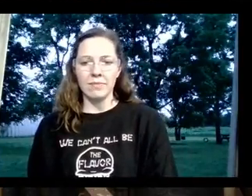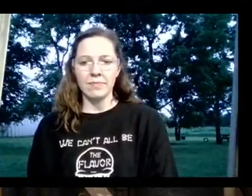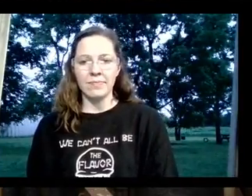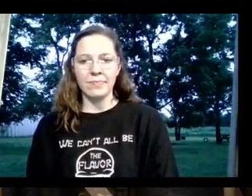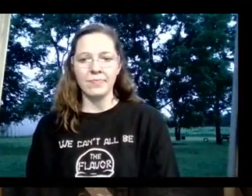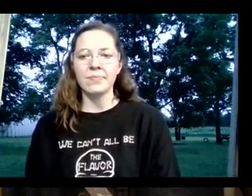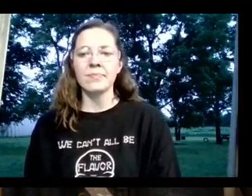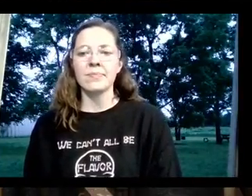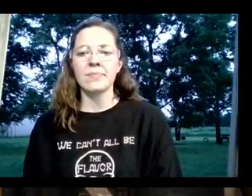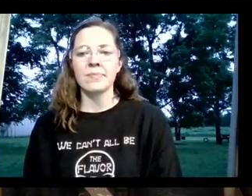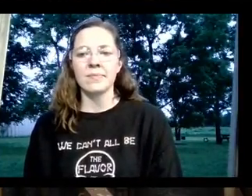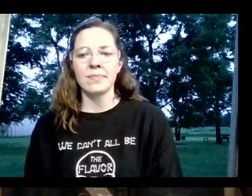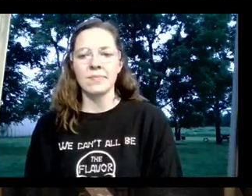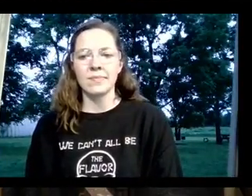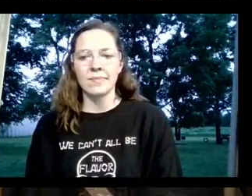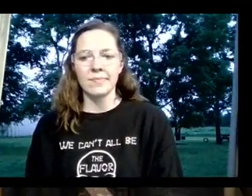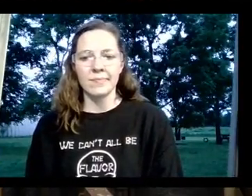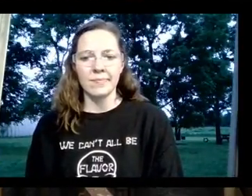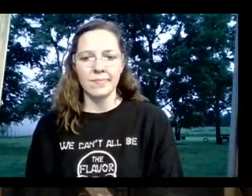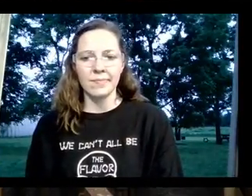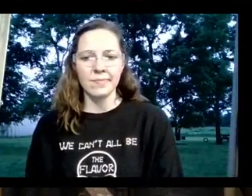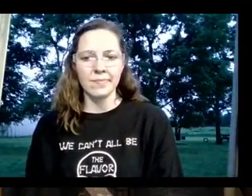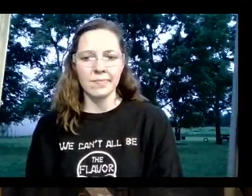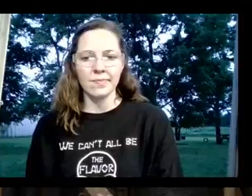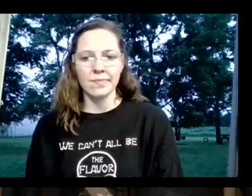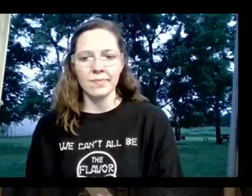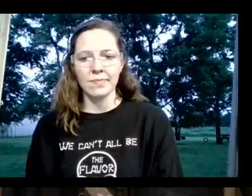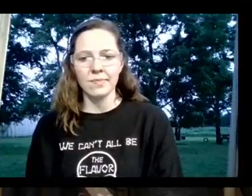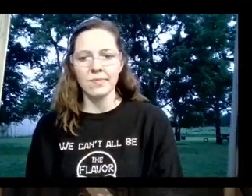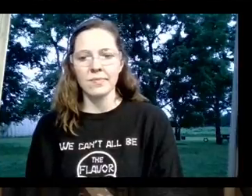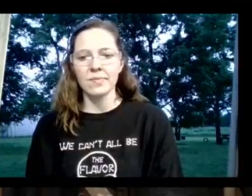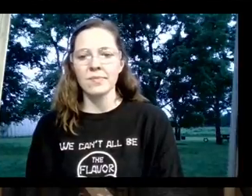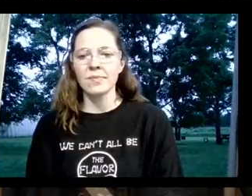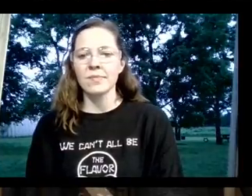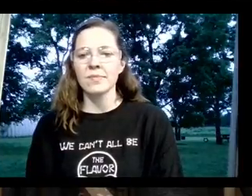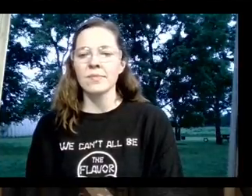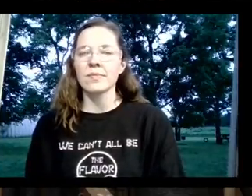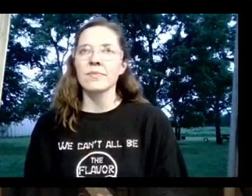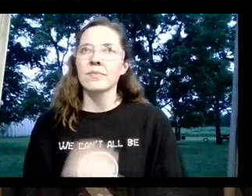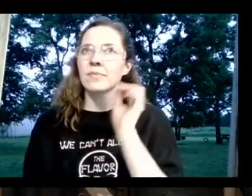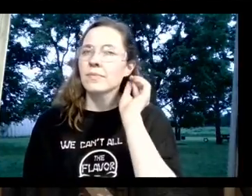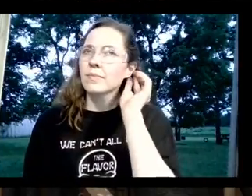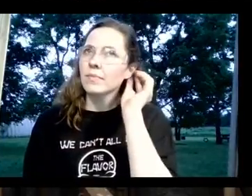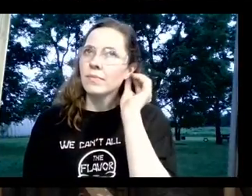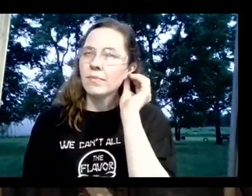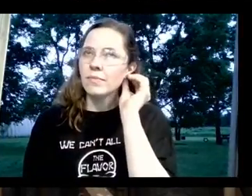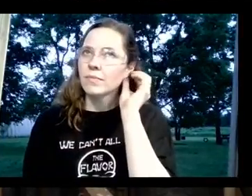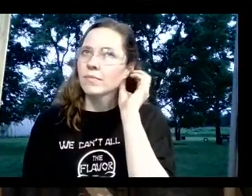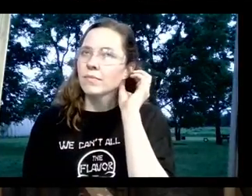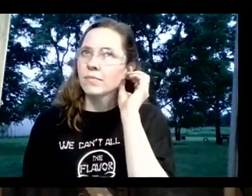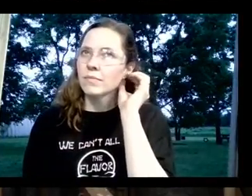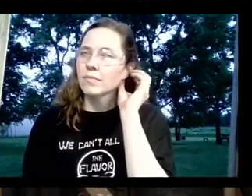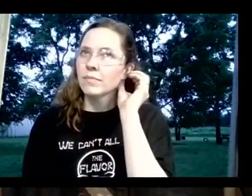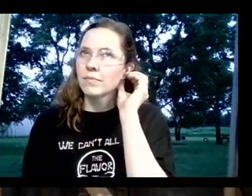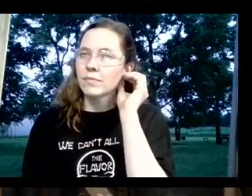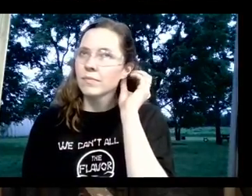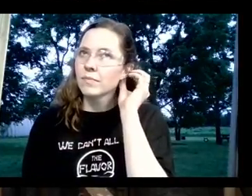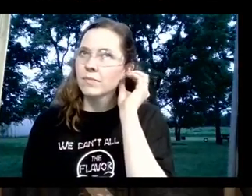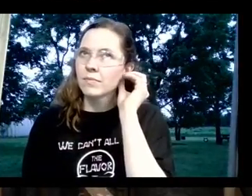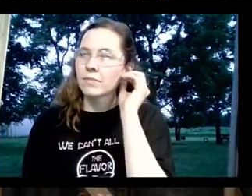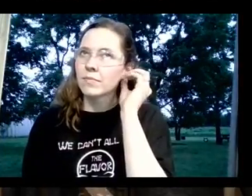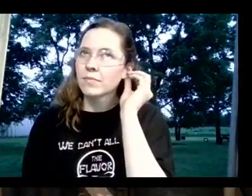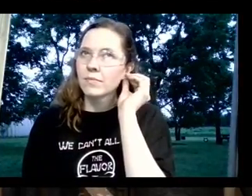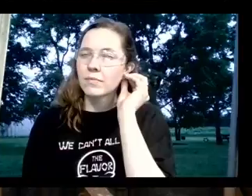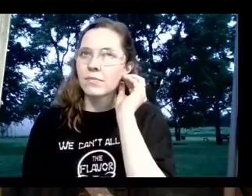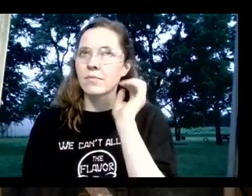it? Yes, you can. Now, yes and no. So that's a blanket statement. There's certain coppers out there that